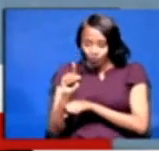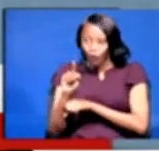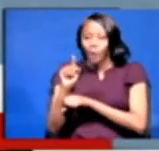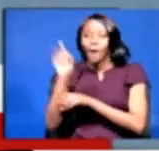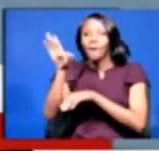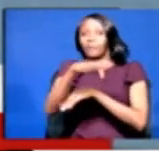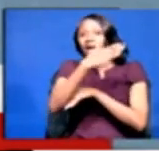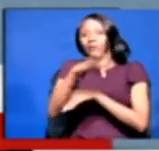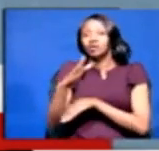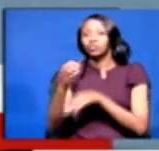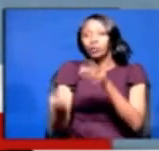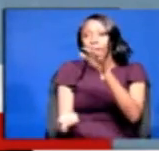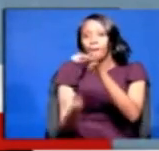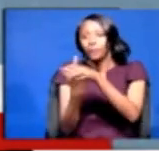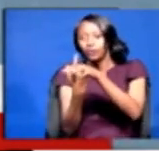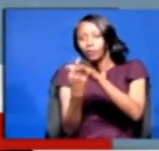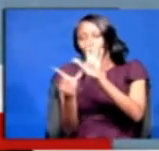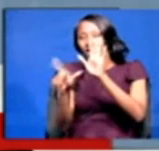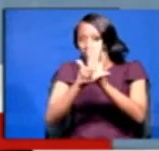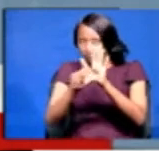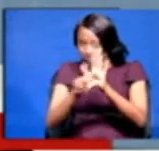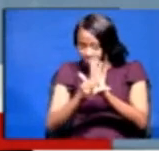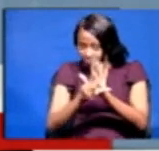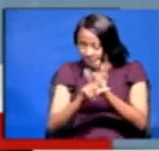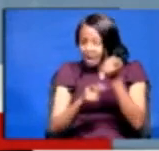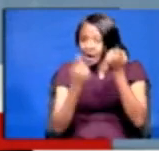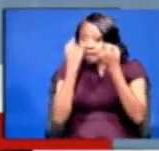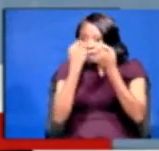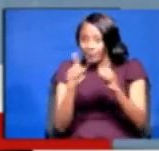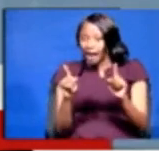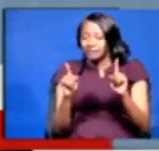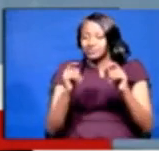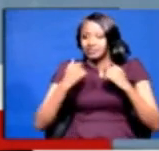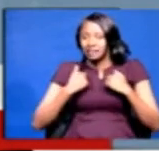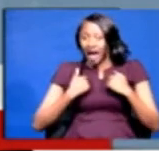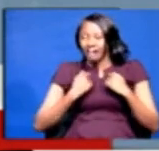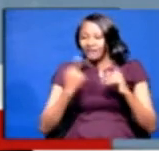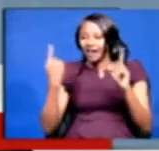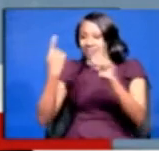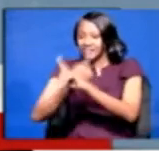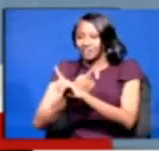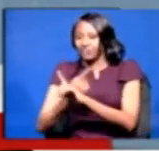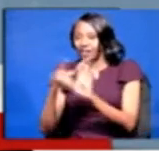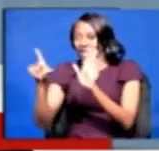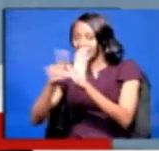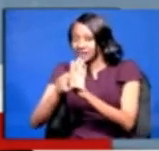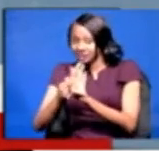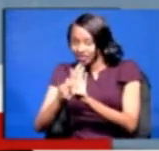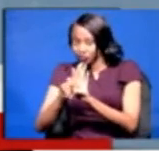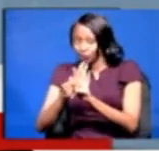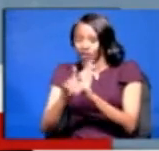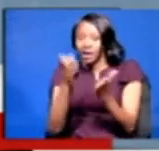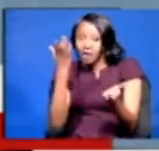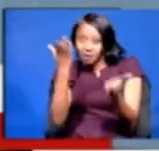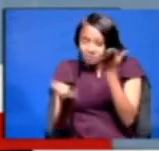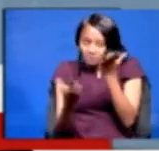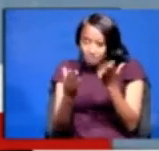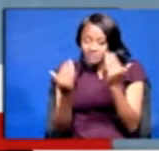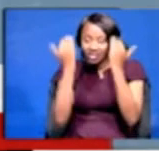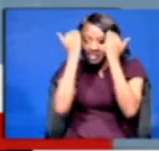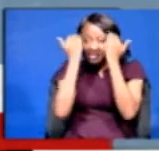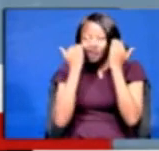legislations. Mm-hmm. So if they come up with a different legislation, then the courts are still